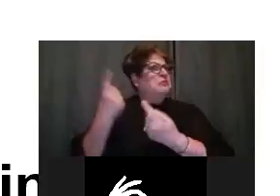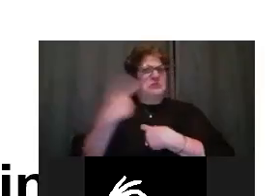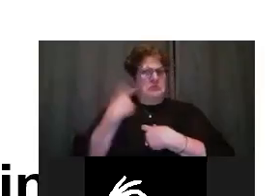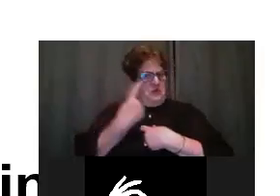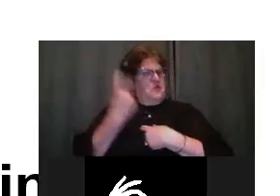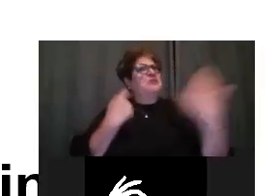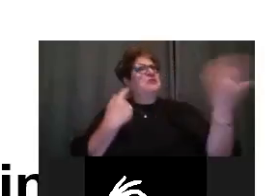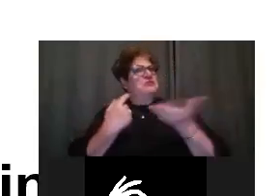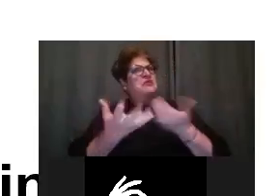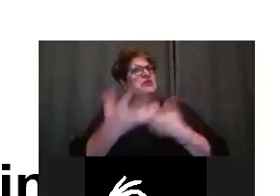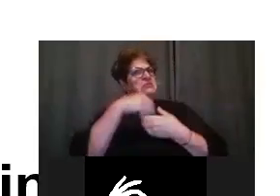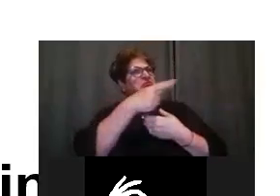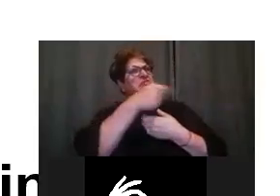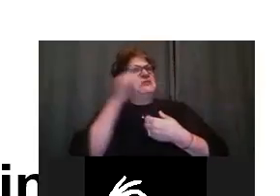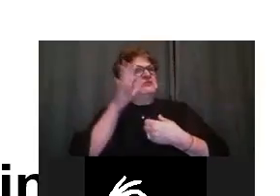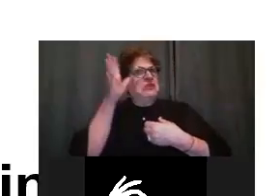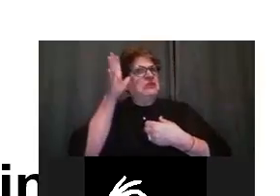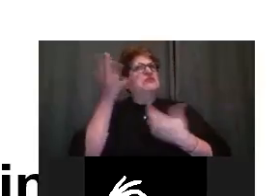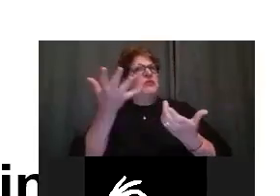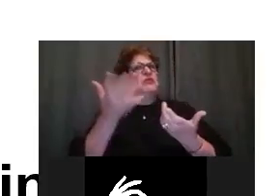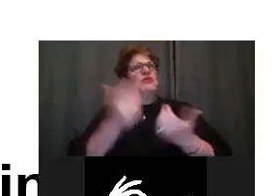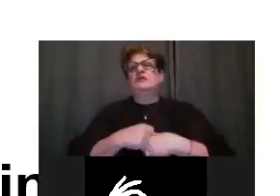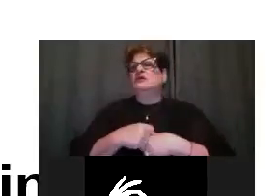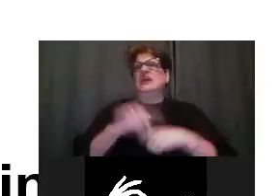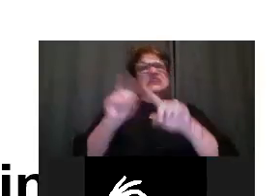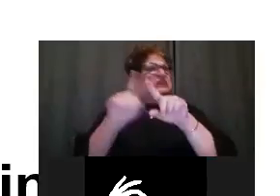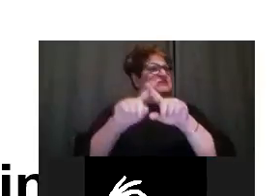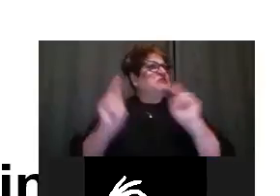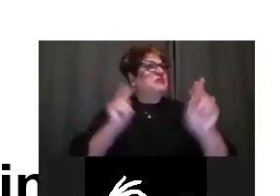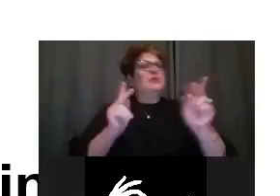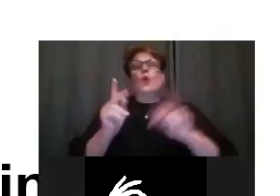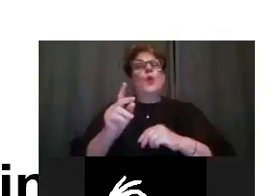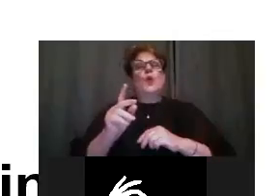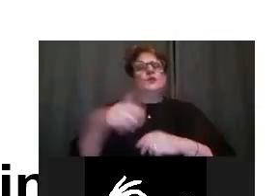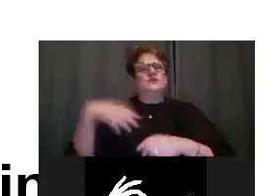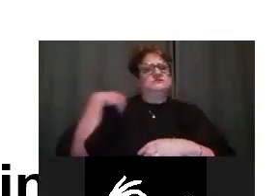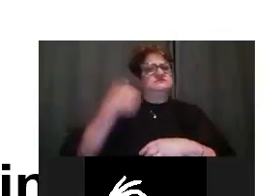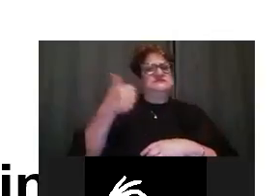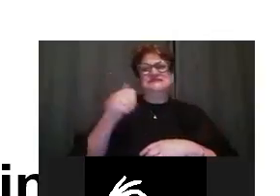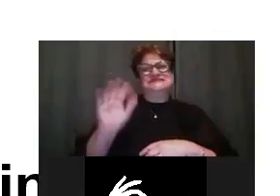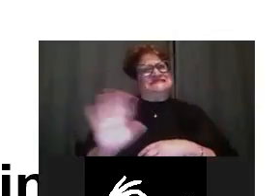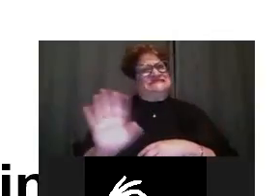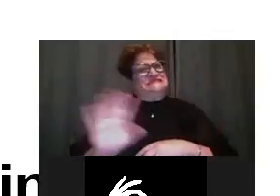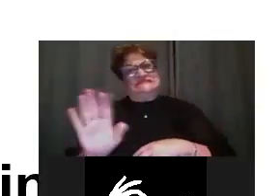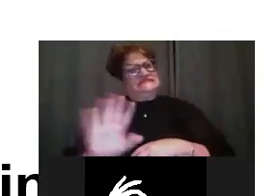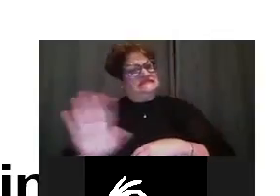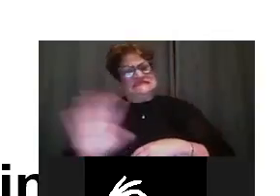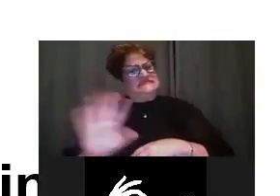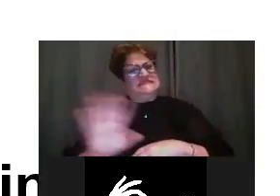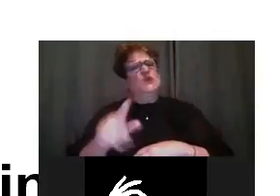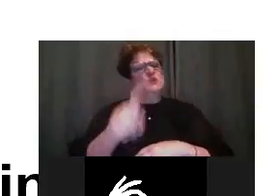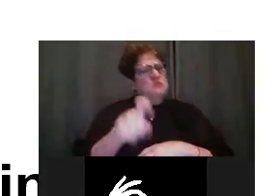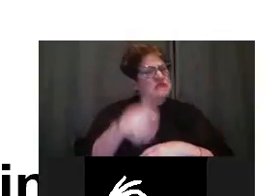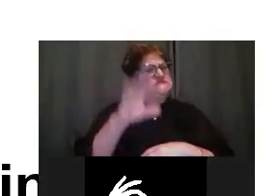other populations I've worked with. And she really taught me how to, at that moment, listen to what the person